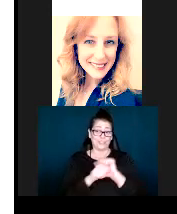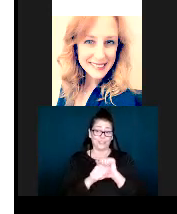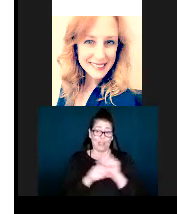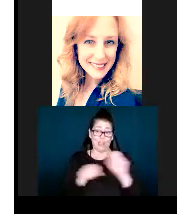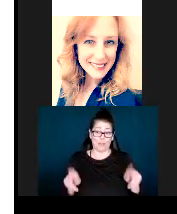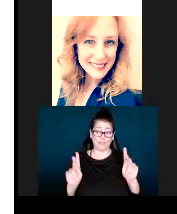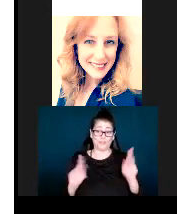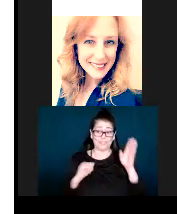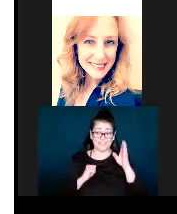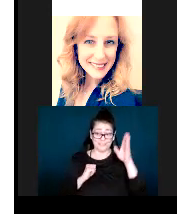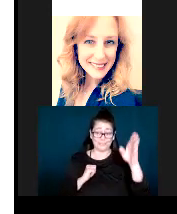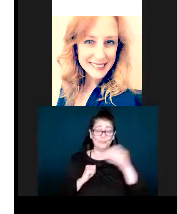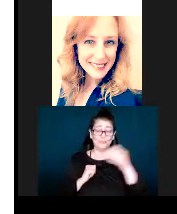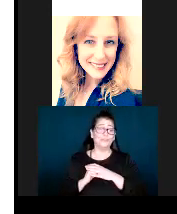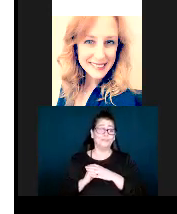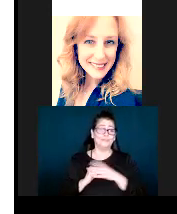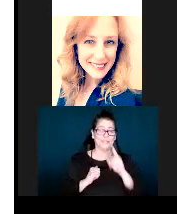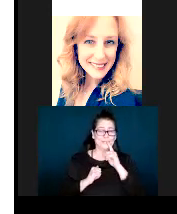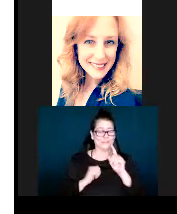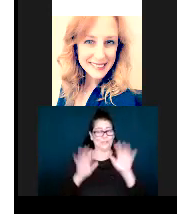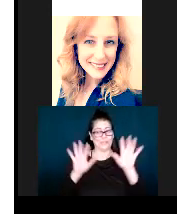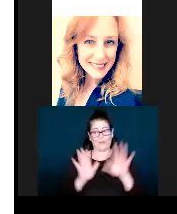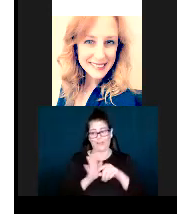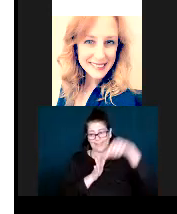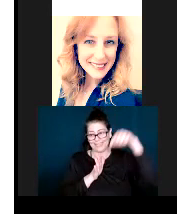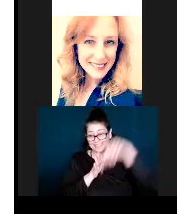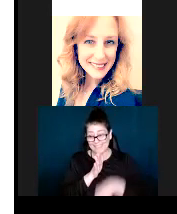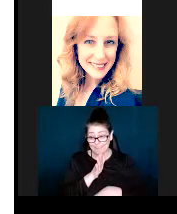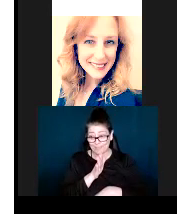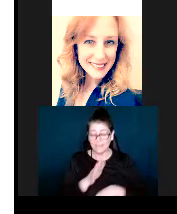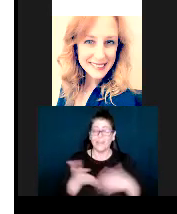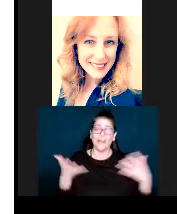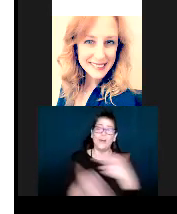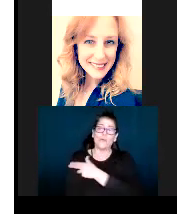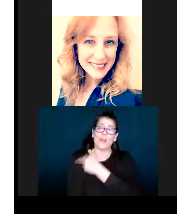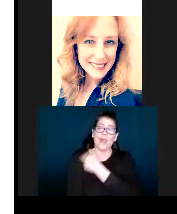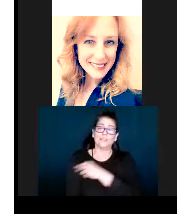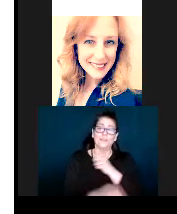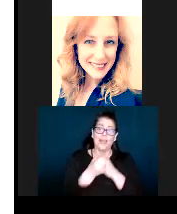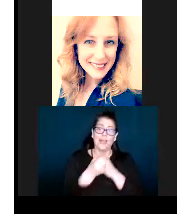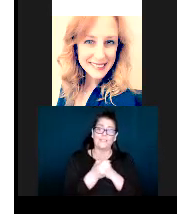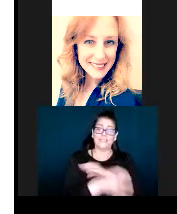future, it's a really great in-depth look at what hospital advocacy entails.